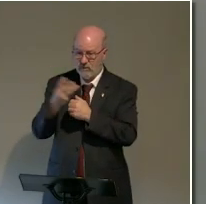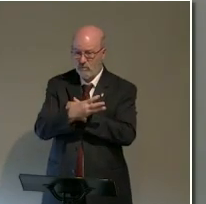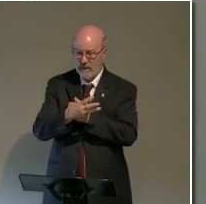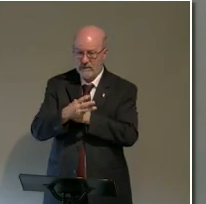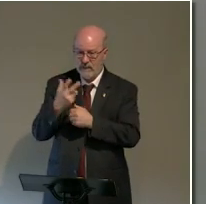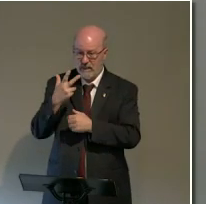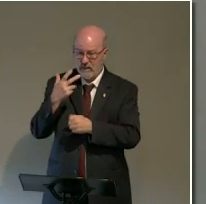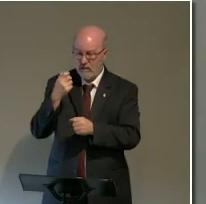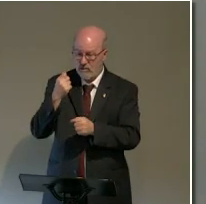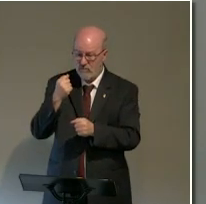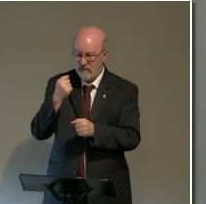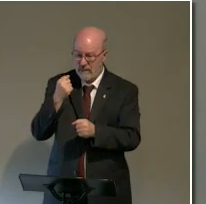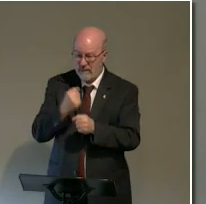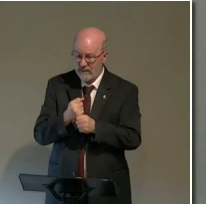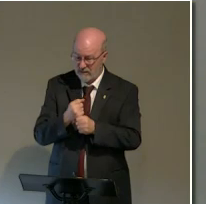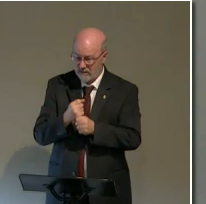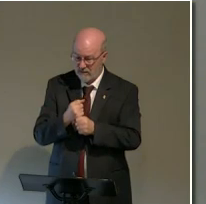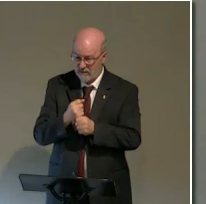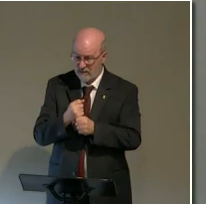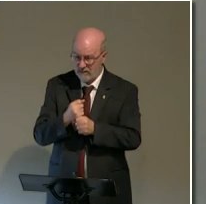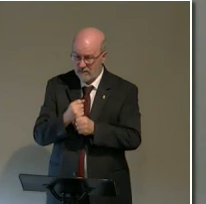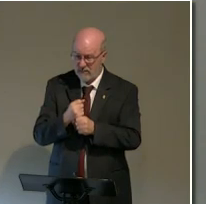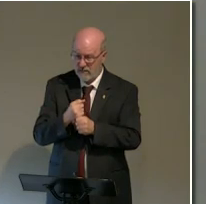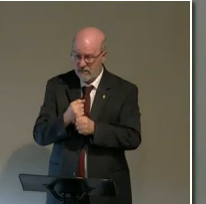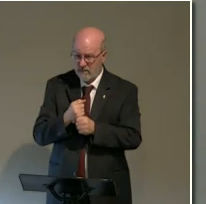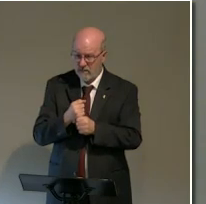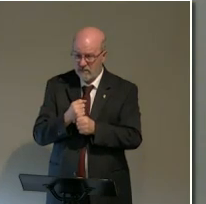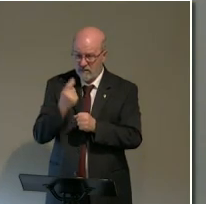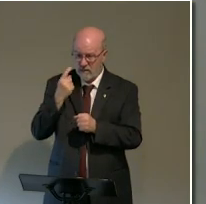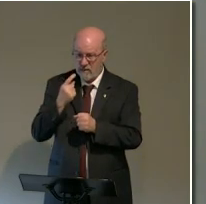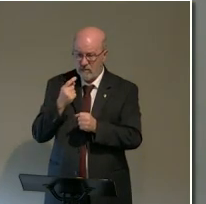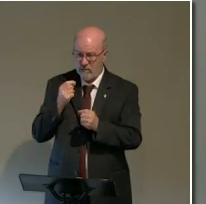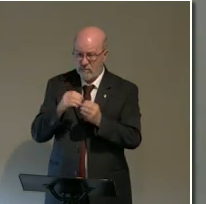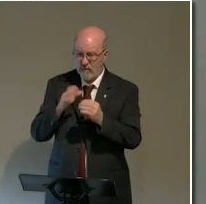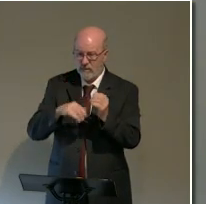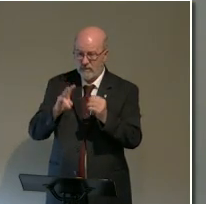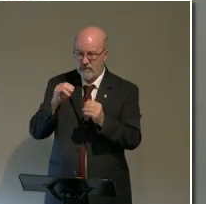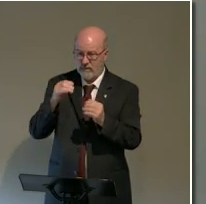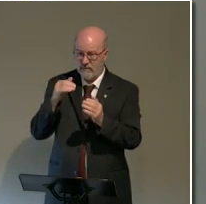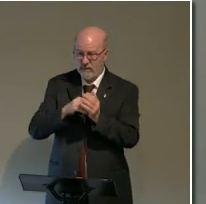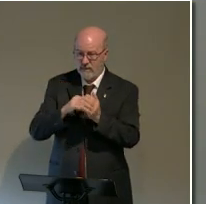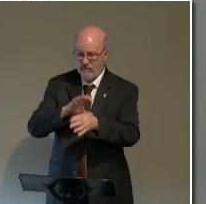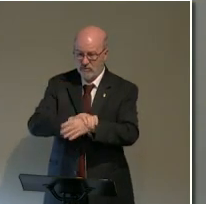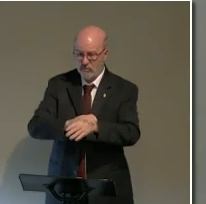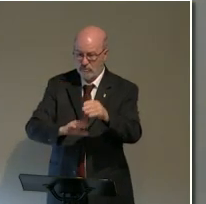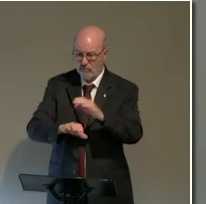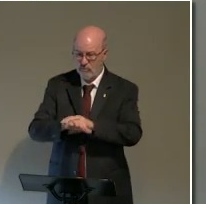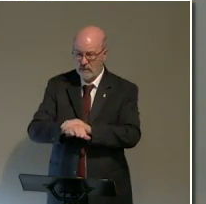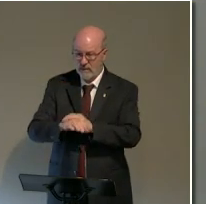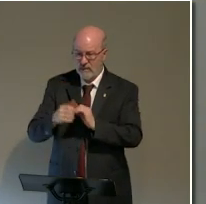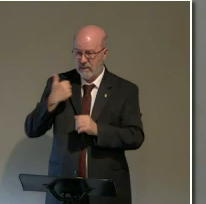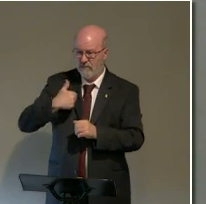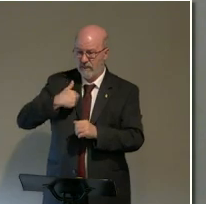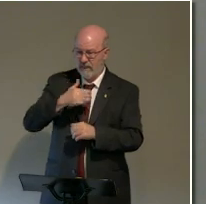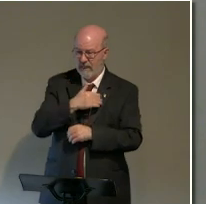in 3 years. I think there was over 70,000 arrests of gang